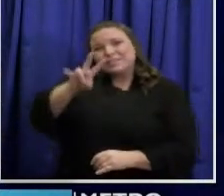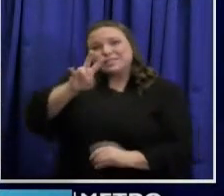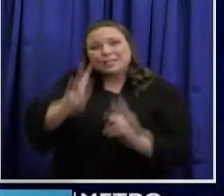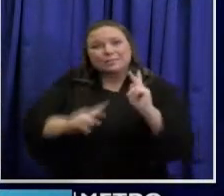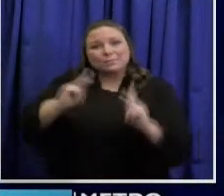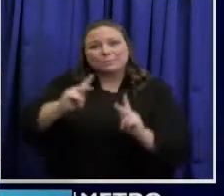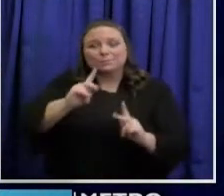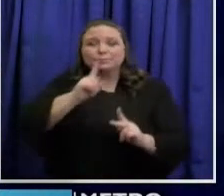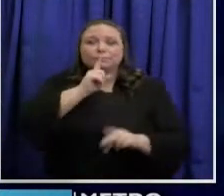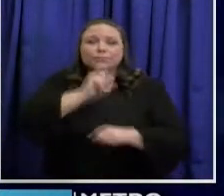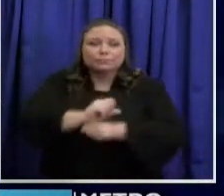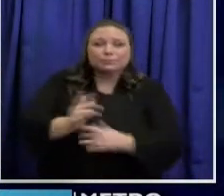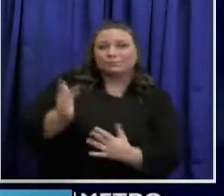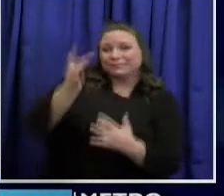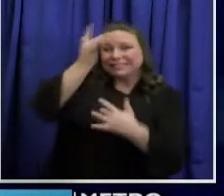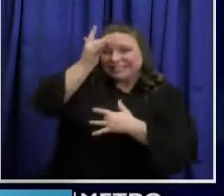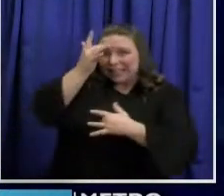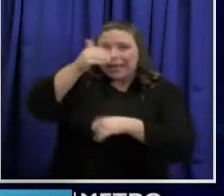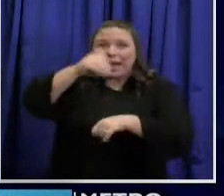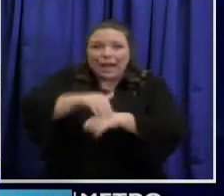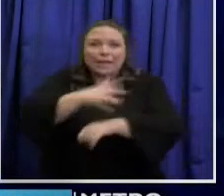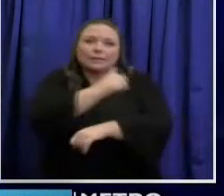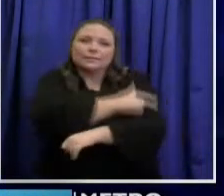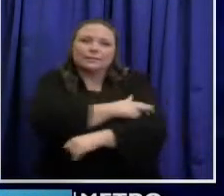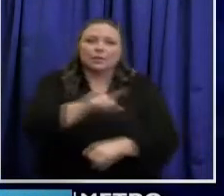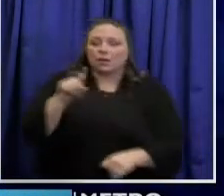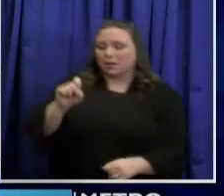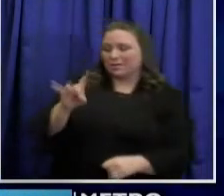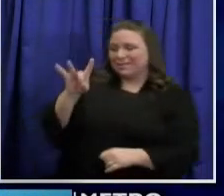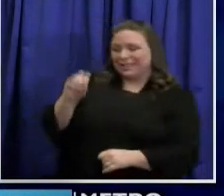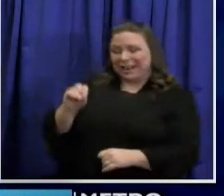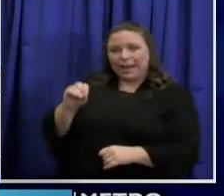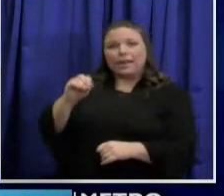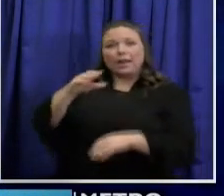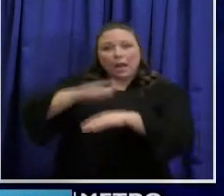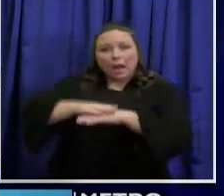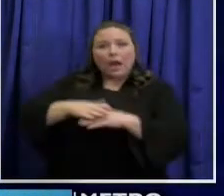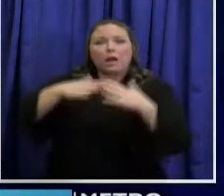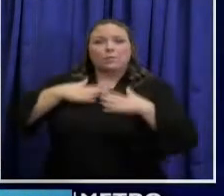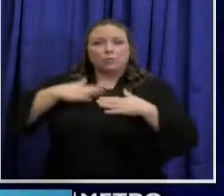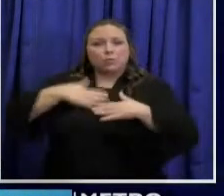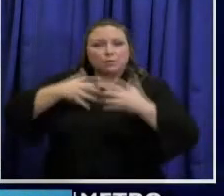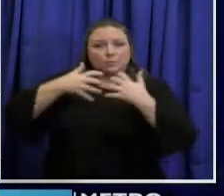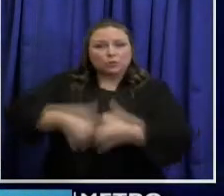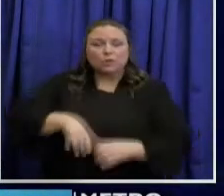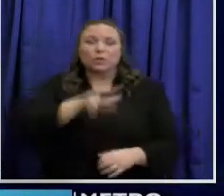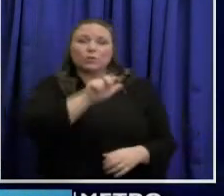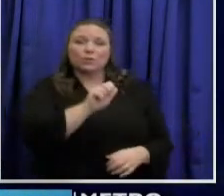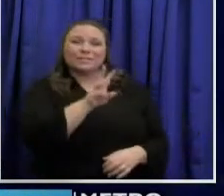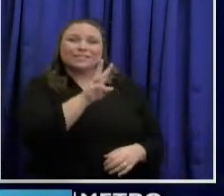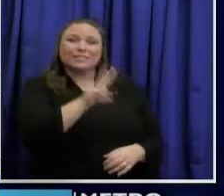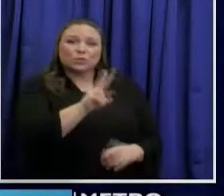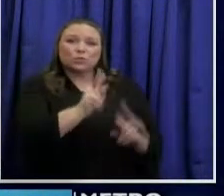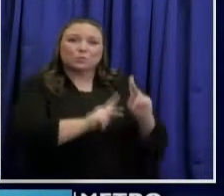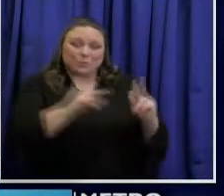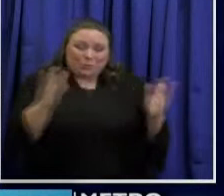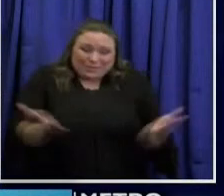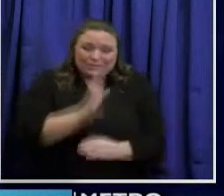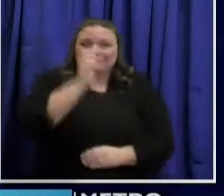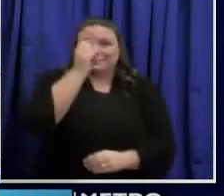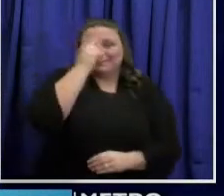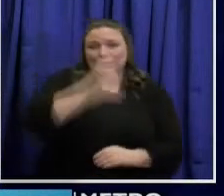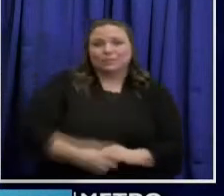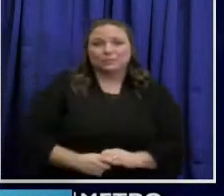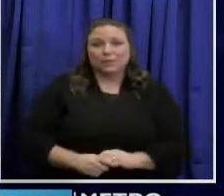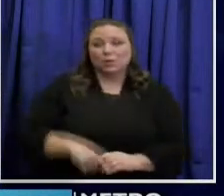our Middle Tennessee hospitals with COVID-19. 180 of those individuals are in vents. And as the mayor noted, 362 of those individuals are right here in